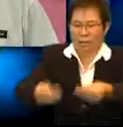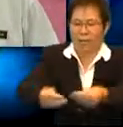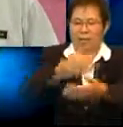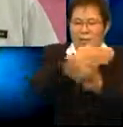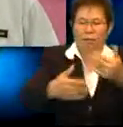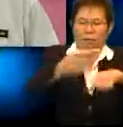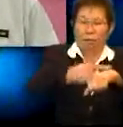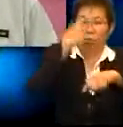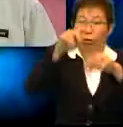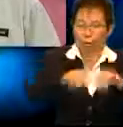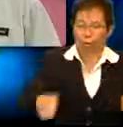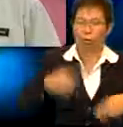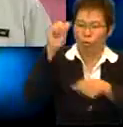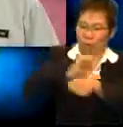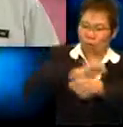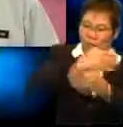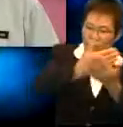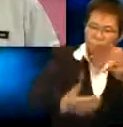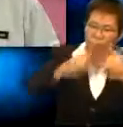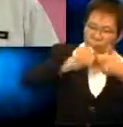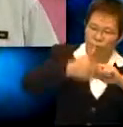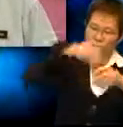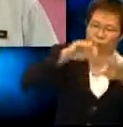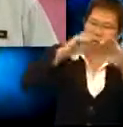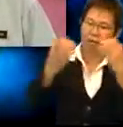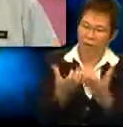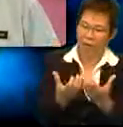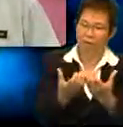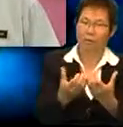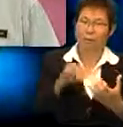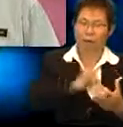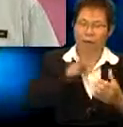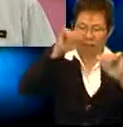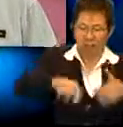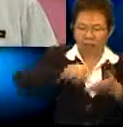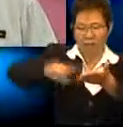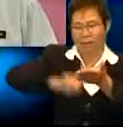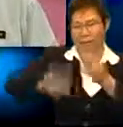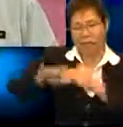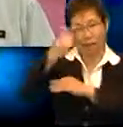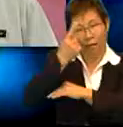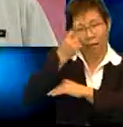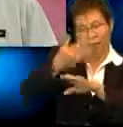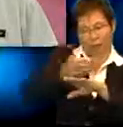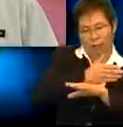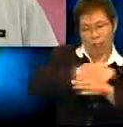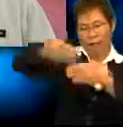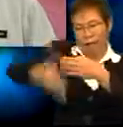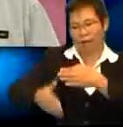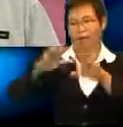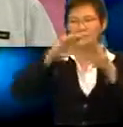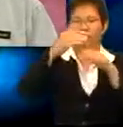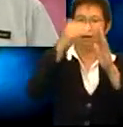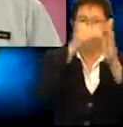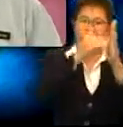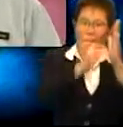allocate some time for the pupils to work on some of the problems in class so that I can check on their understanding